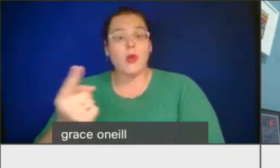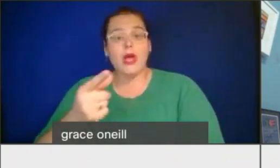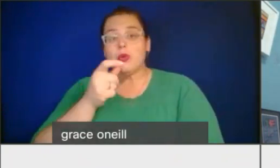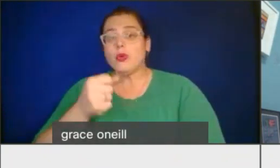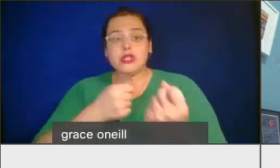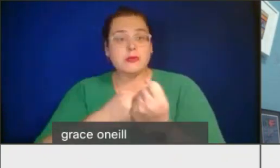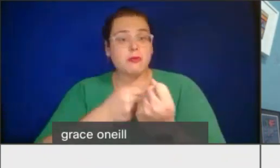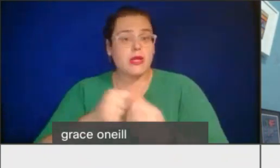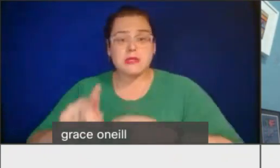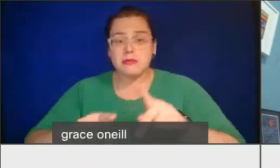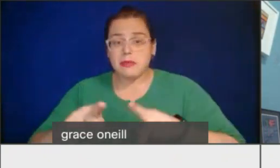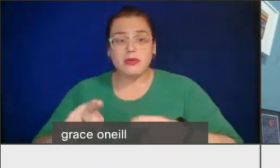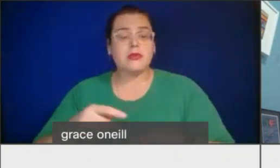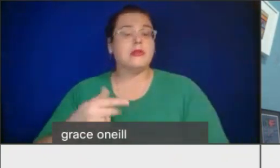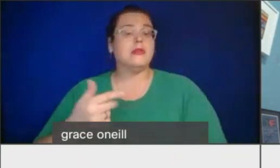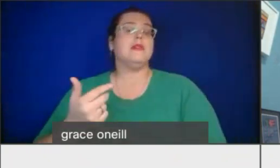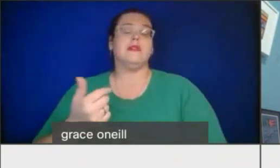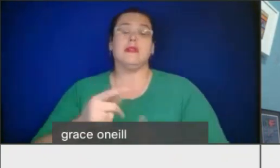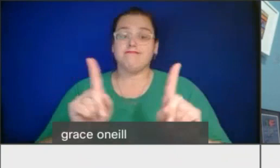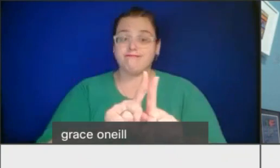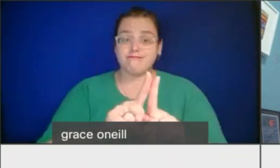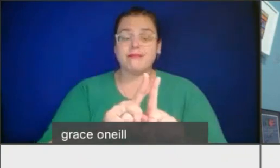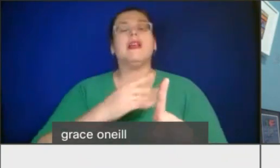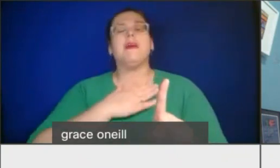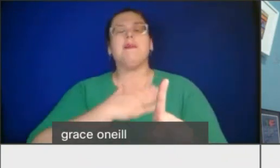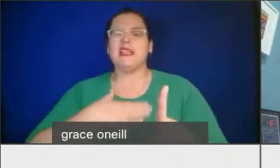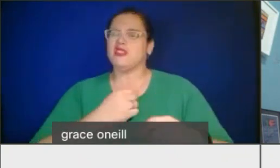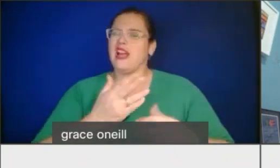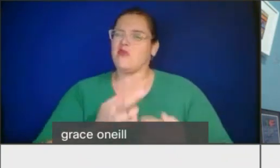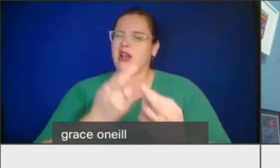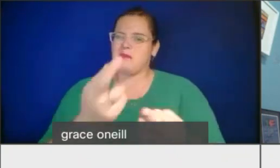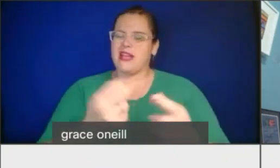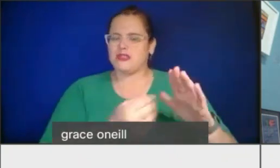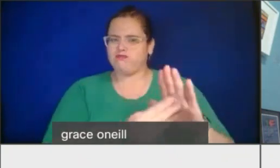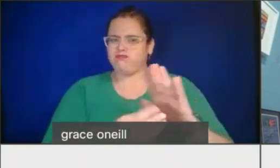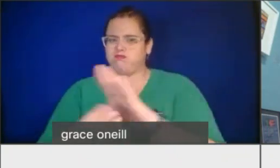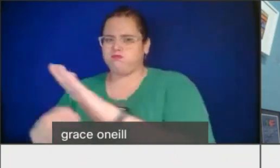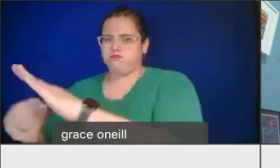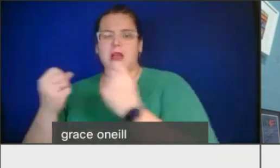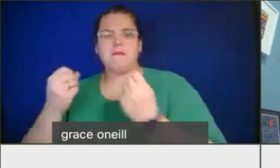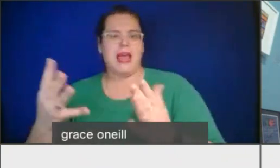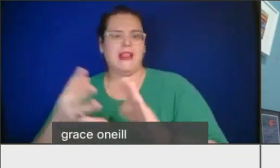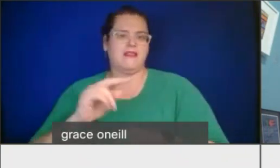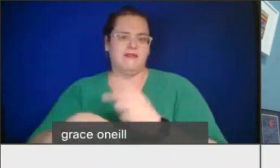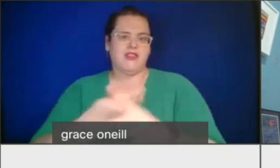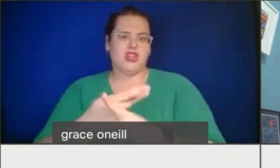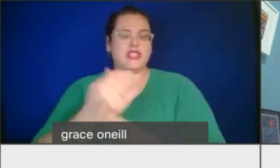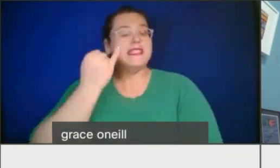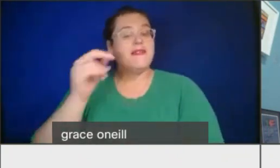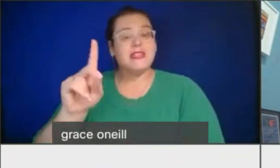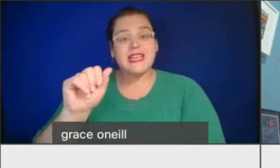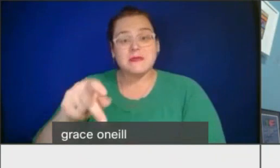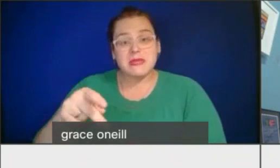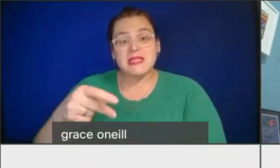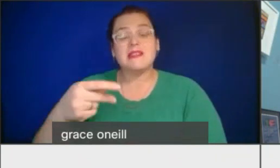folks to perhaps make a number of different cards so that, if a DSP is with them, the DSP may have a copy, the person